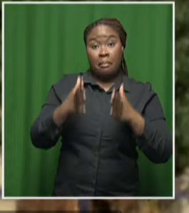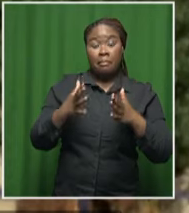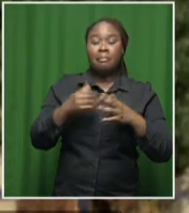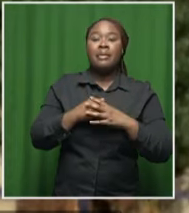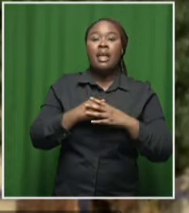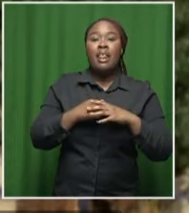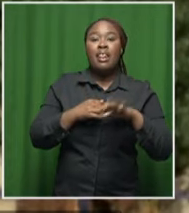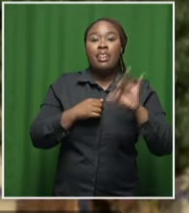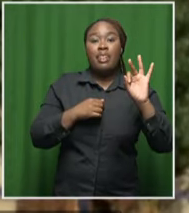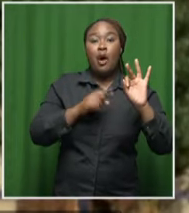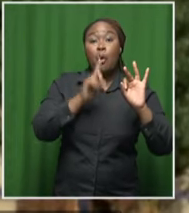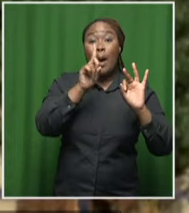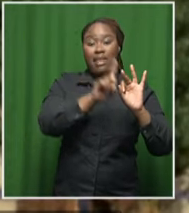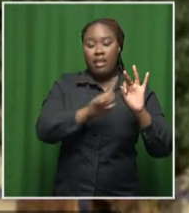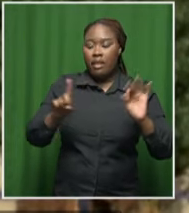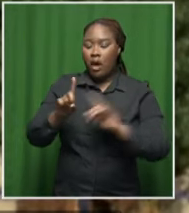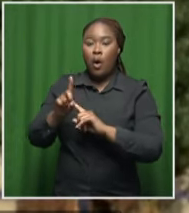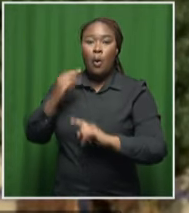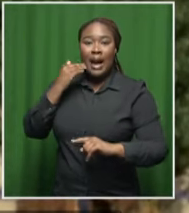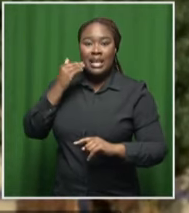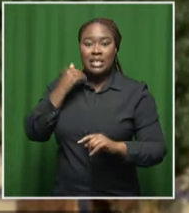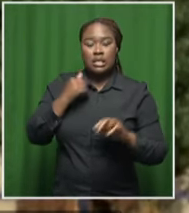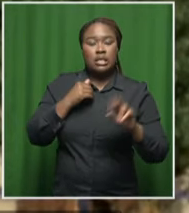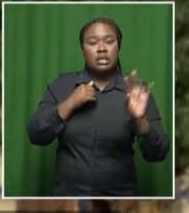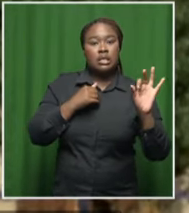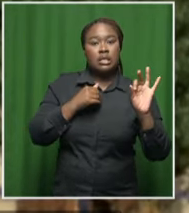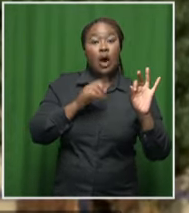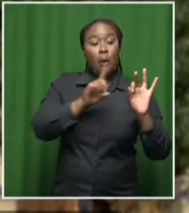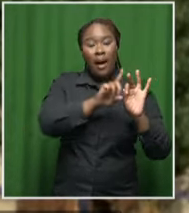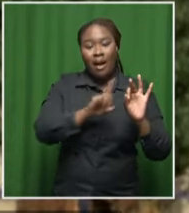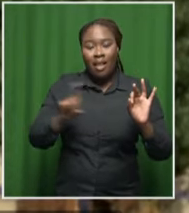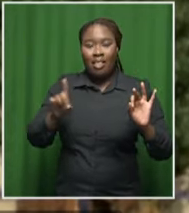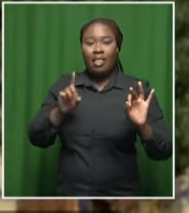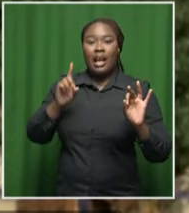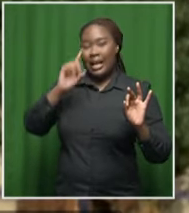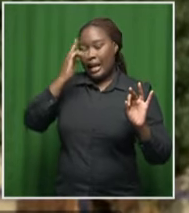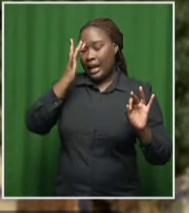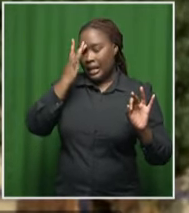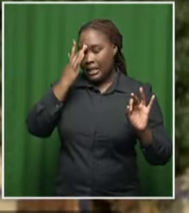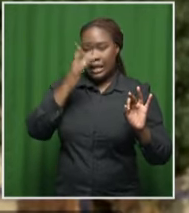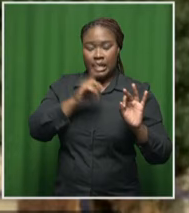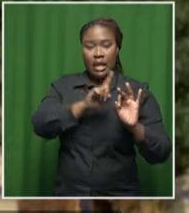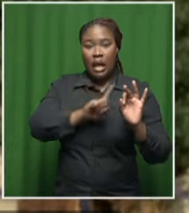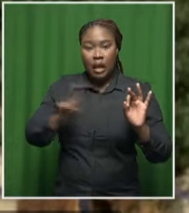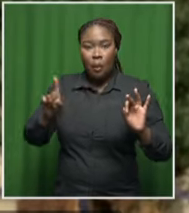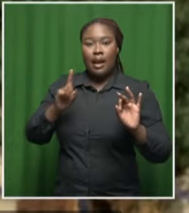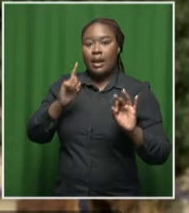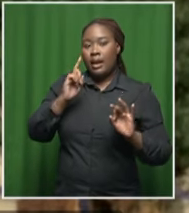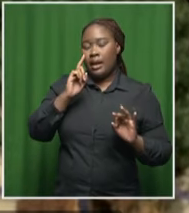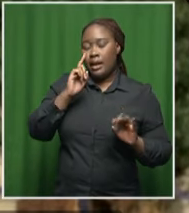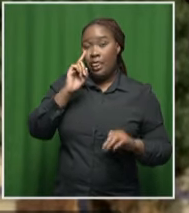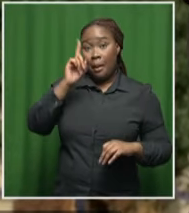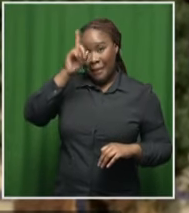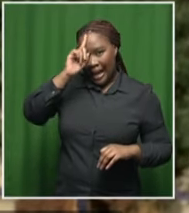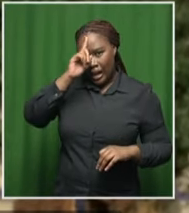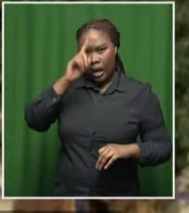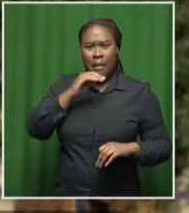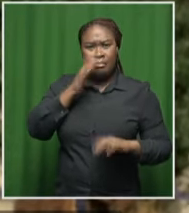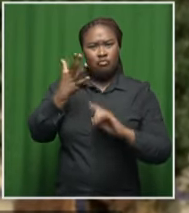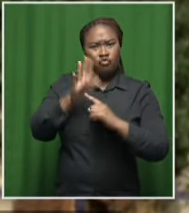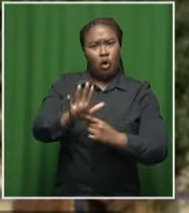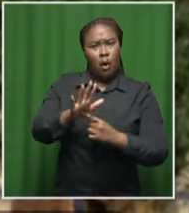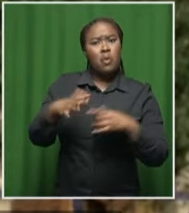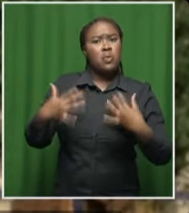white South Africans, one third of our membership is colored Indian South Africans, and the one third is black South Africans. That